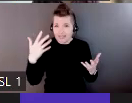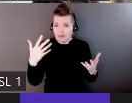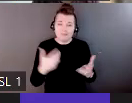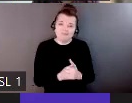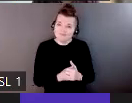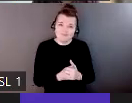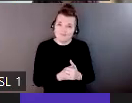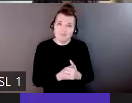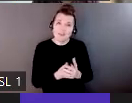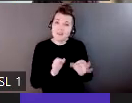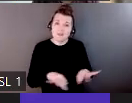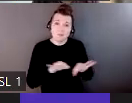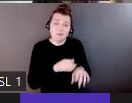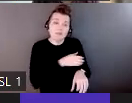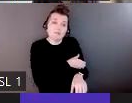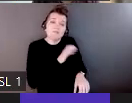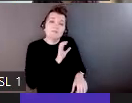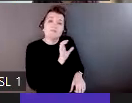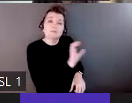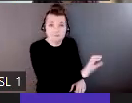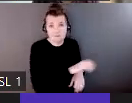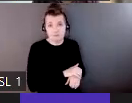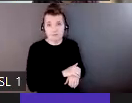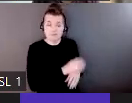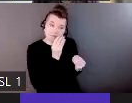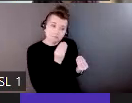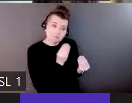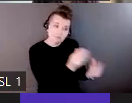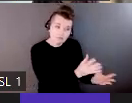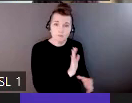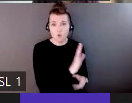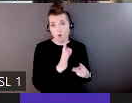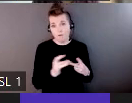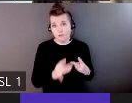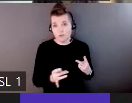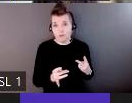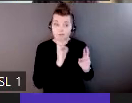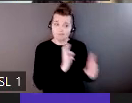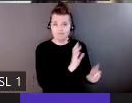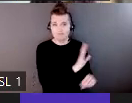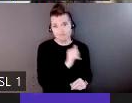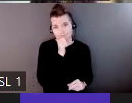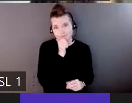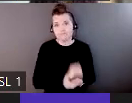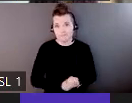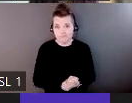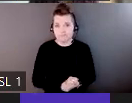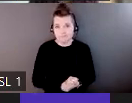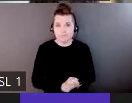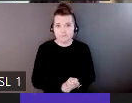to empower them along the way and giving them their options, ensuring their privacy as well. Thank